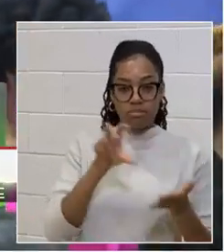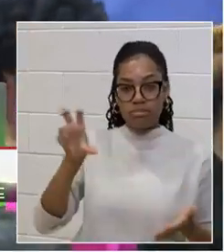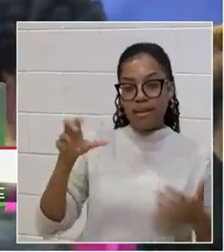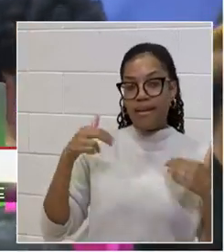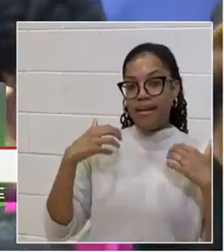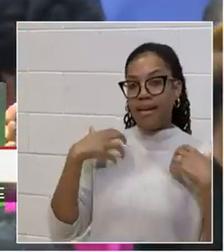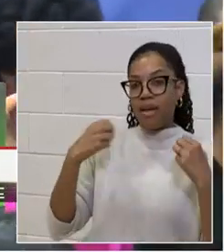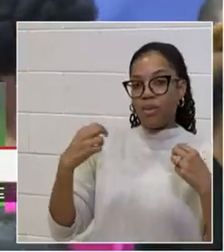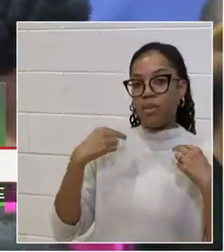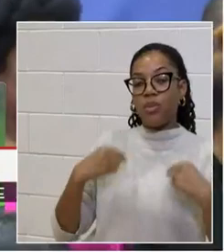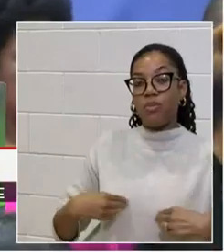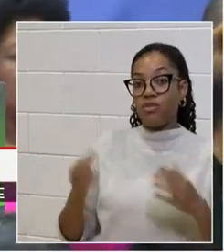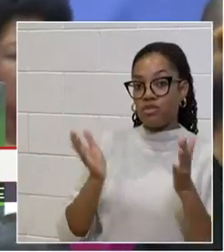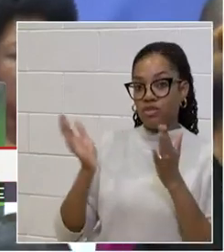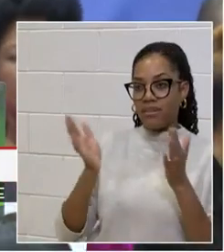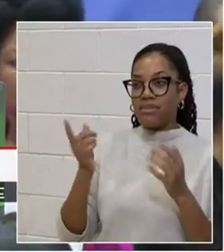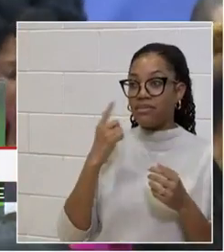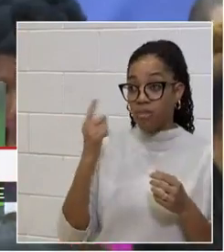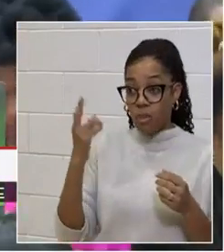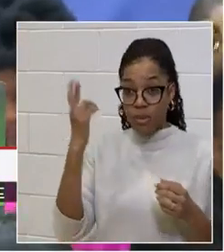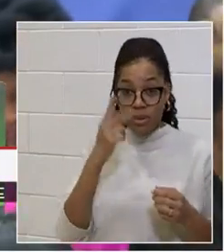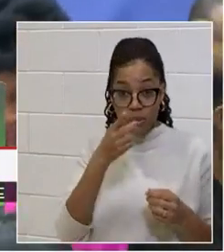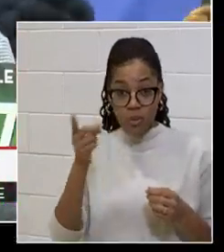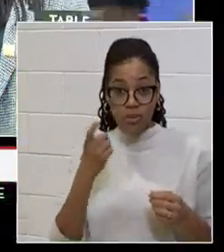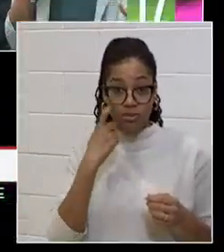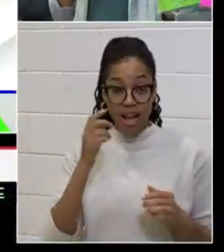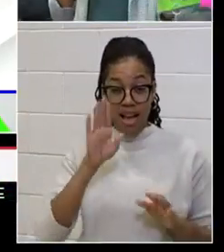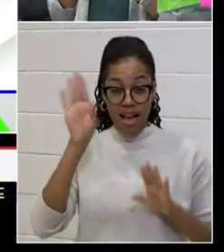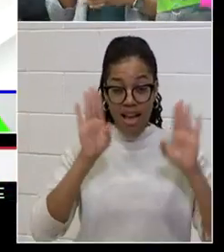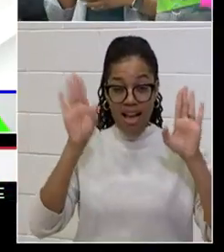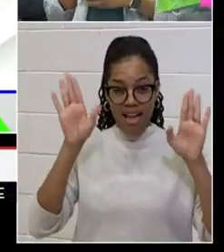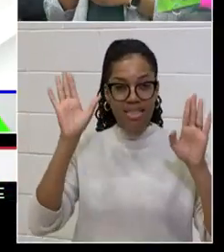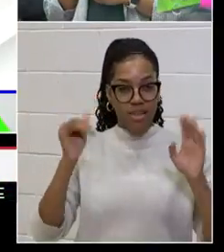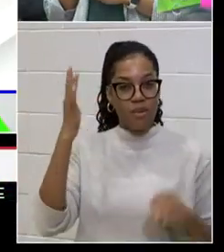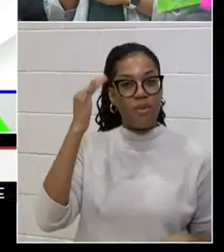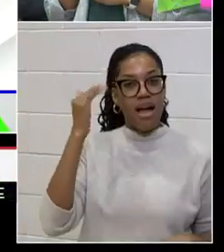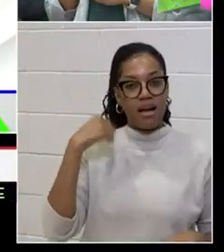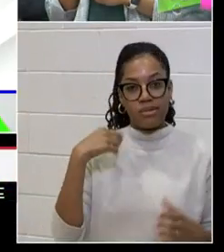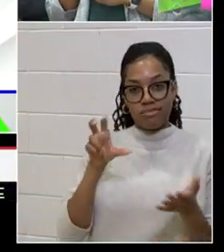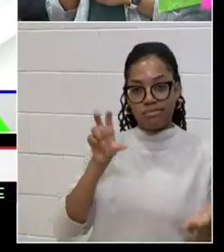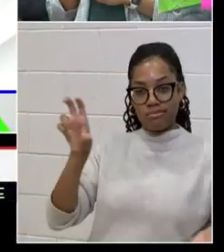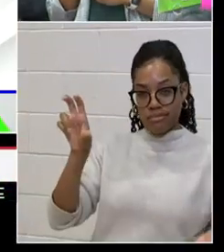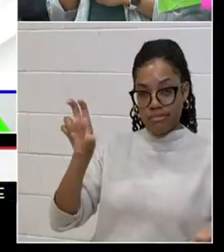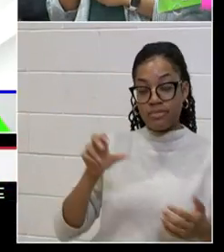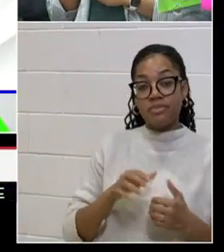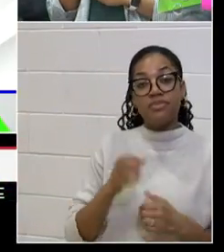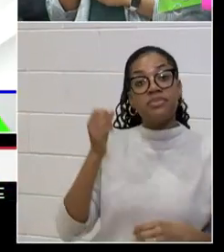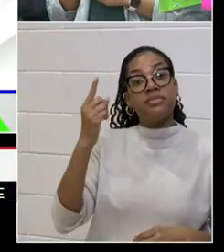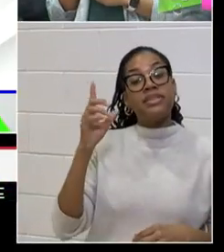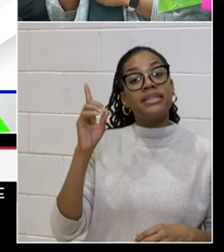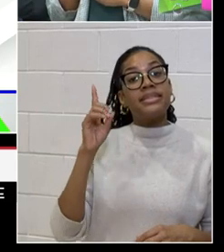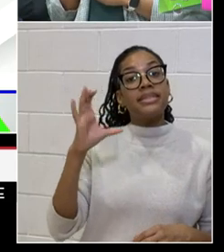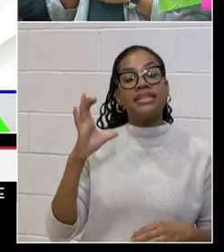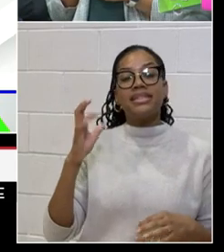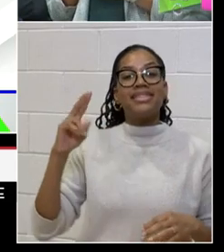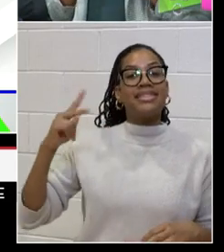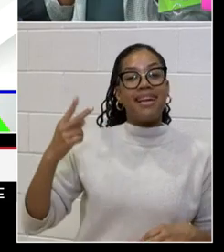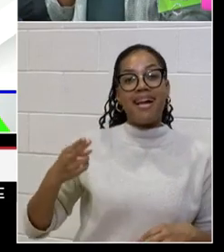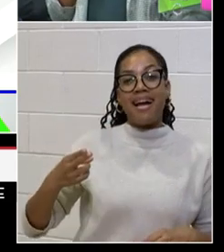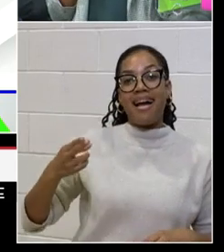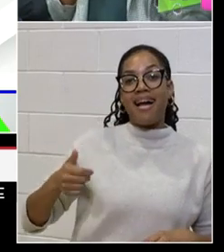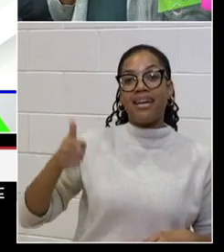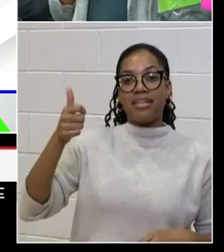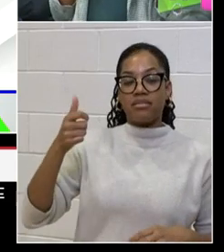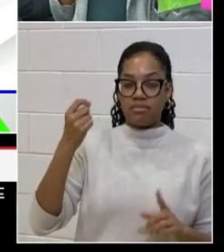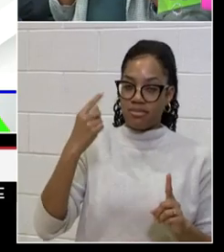Services, and for all the reasons that you all just raised your hands, that's a really good reason why. I should also add that DC is the second highest, we're